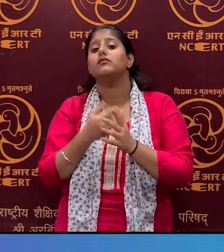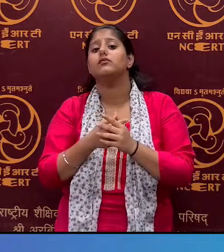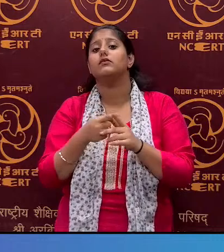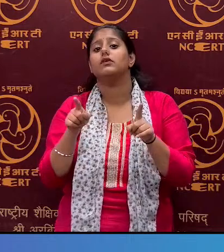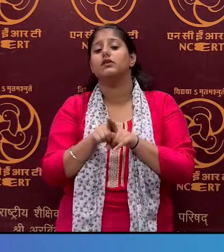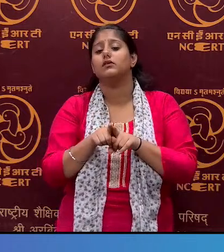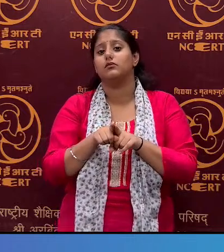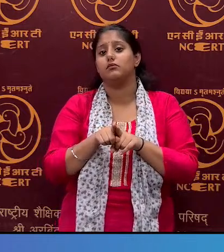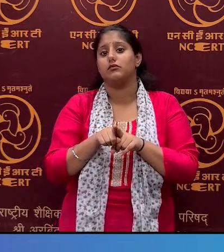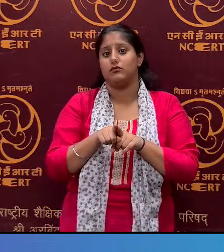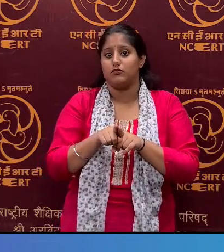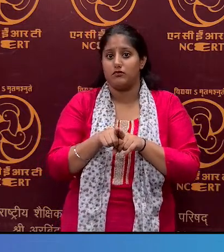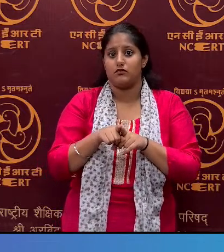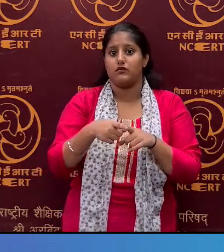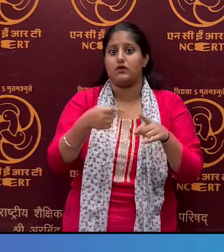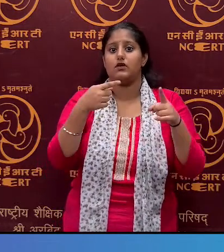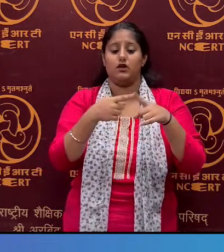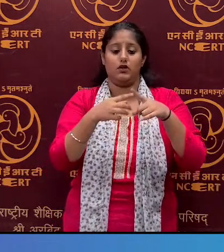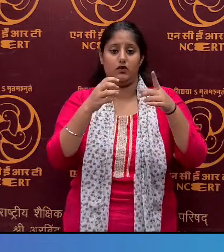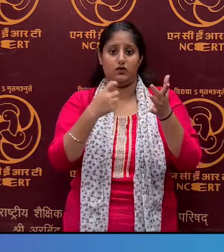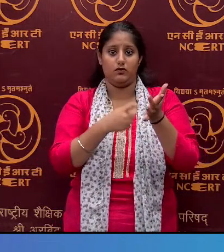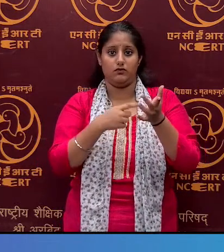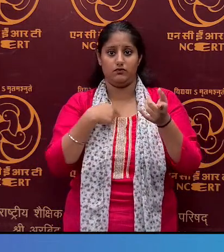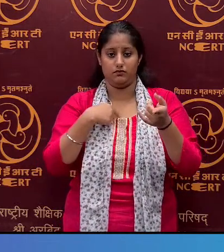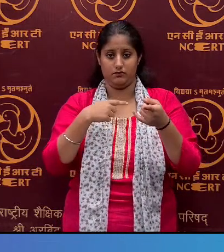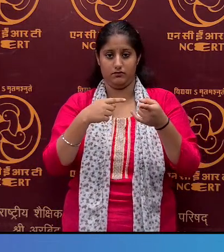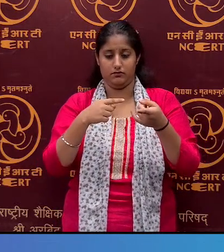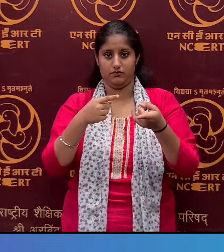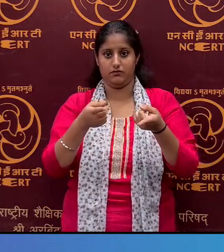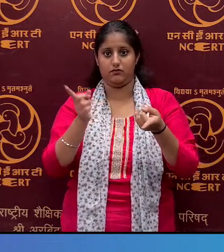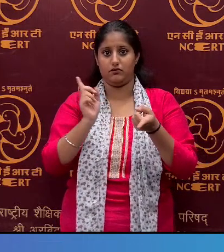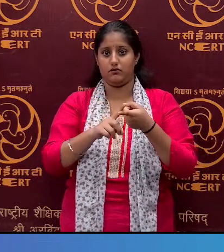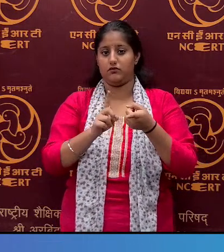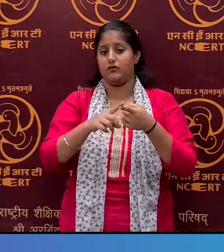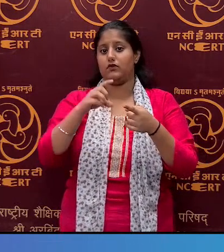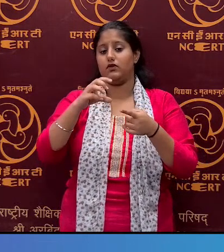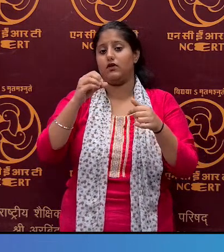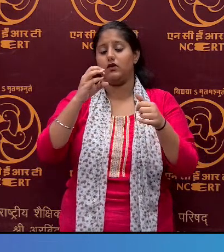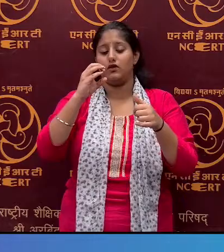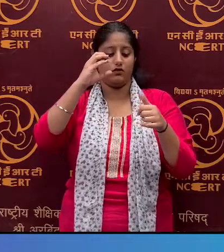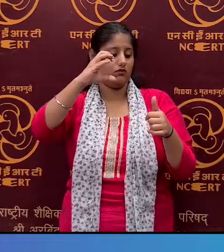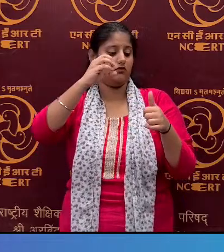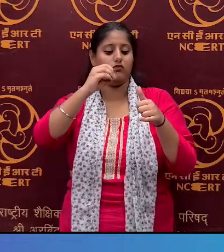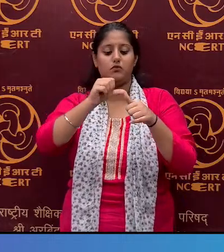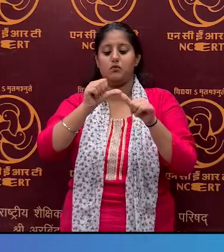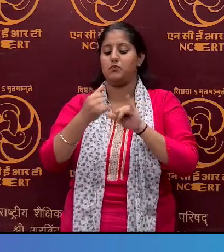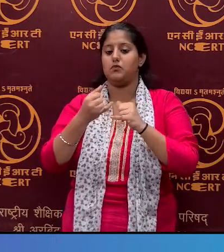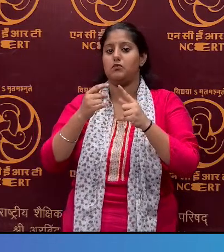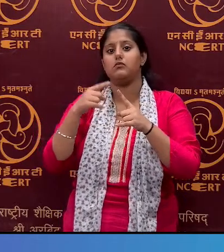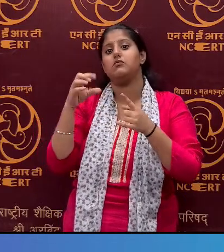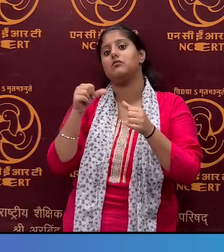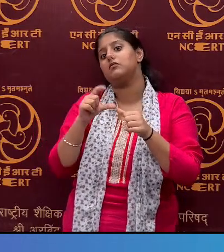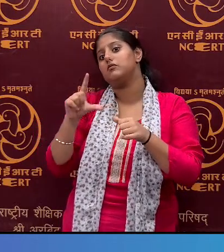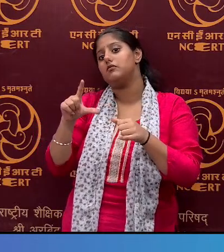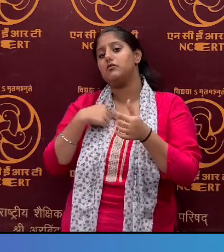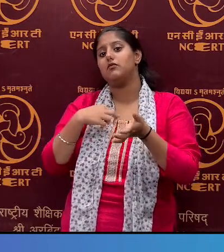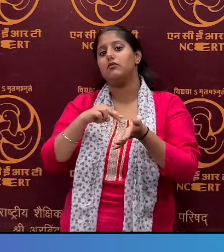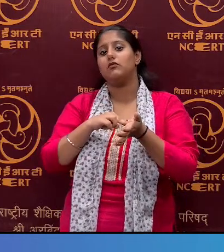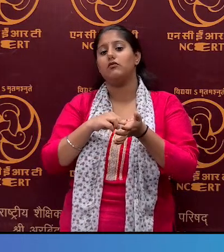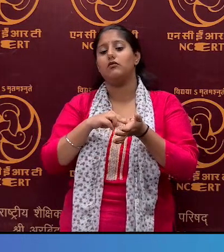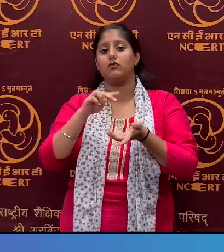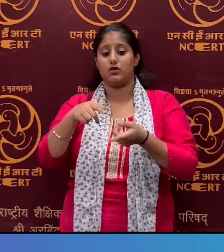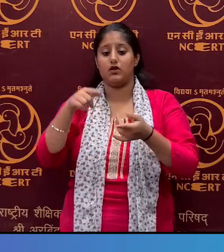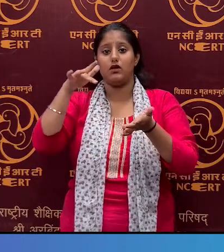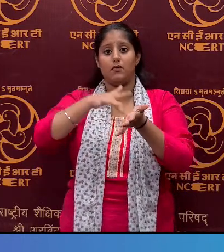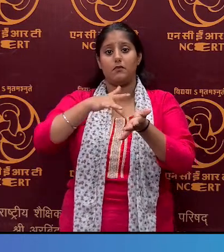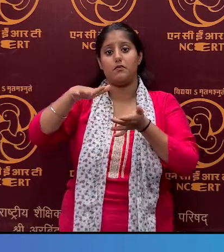Tropical wet climate is experienced in the coastal strip of western coast mountain, and this area